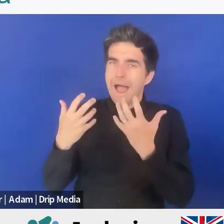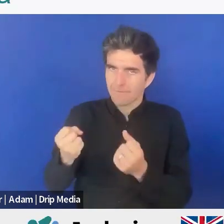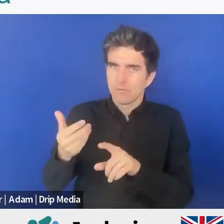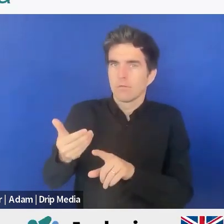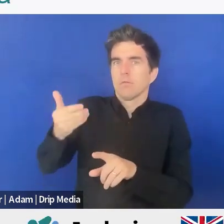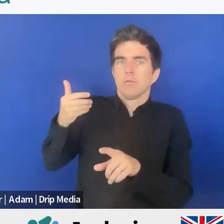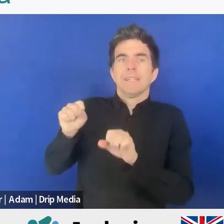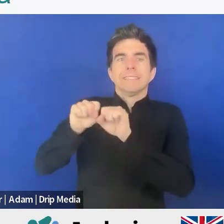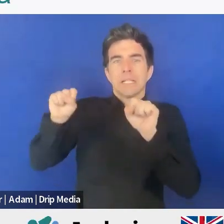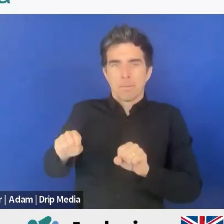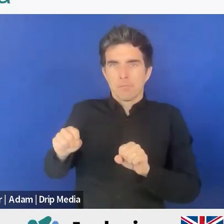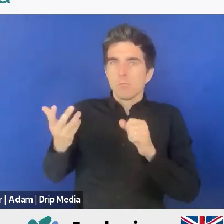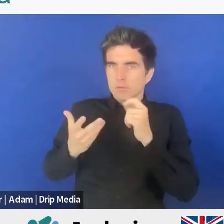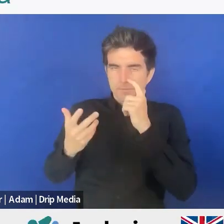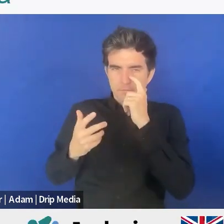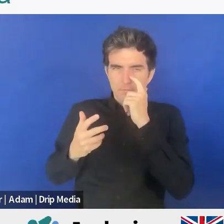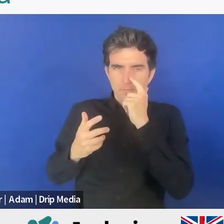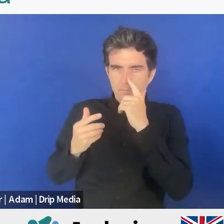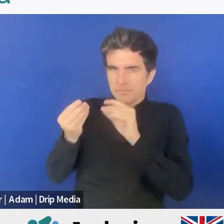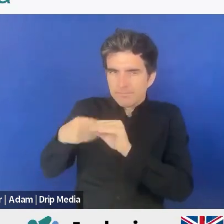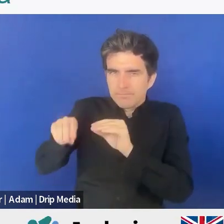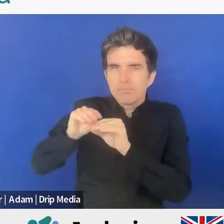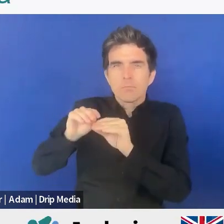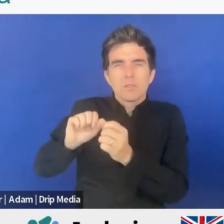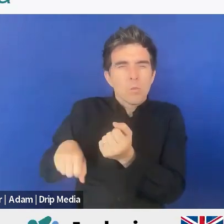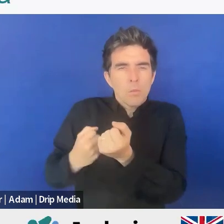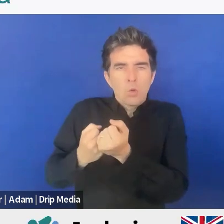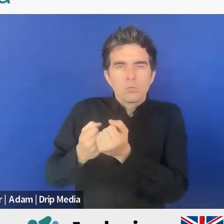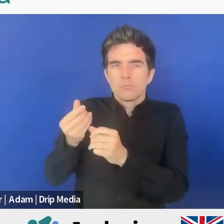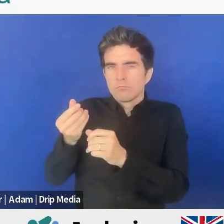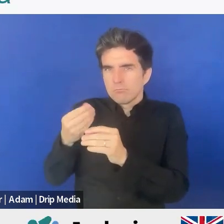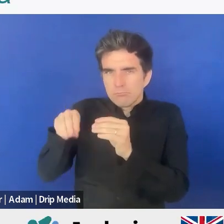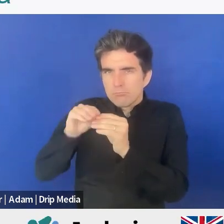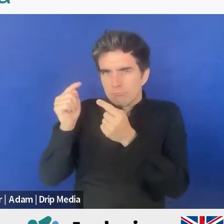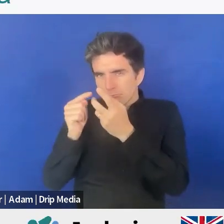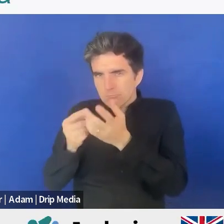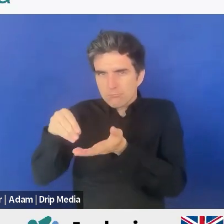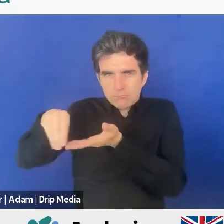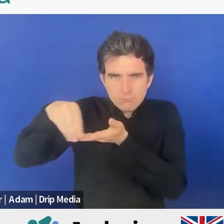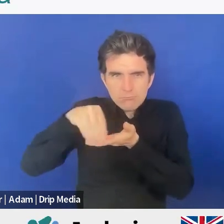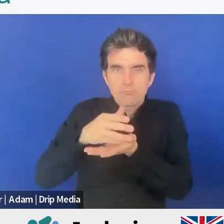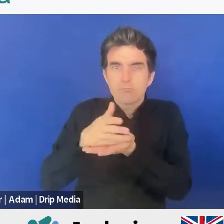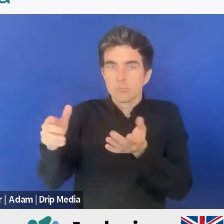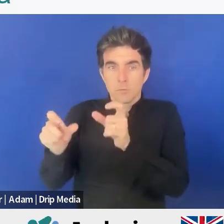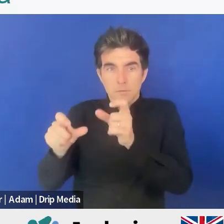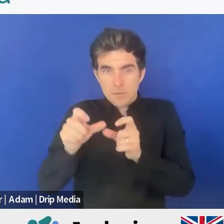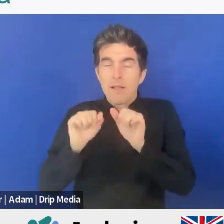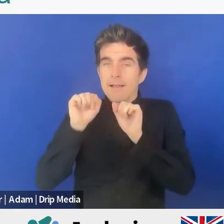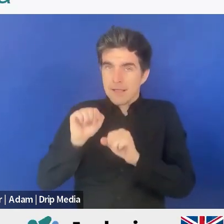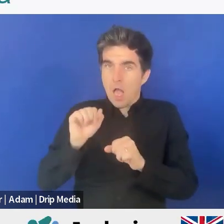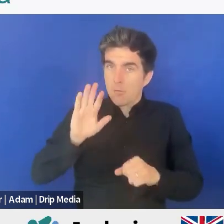additional supports and benefits that individuals could apply for, but that was prior